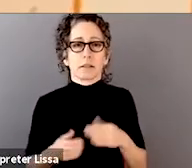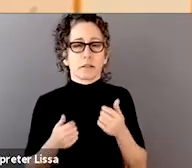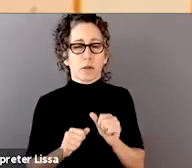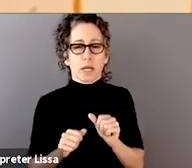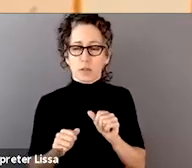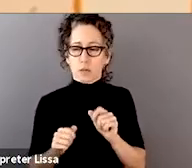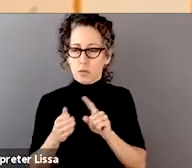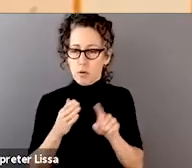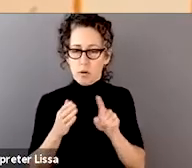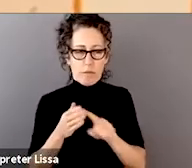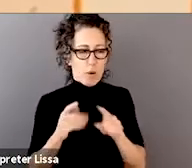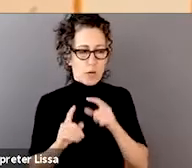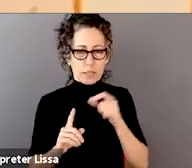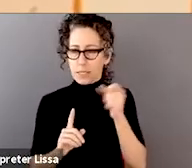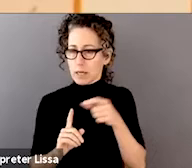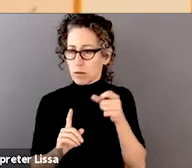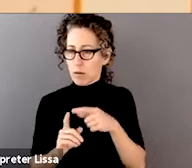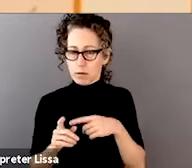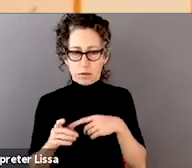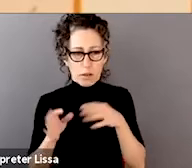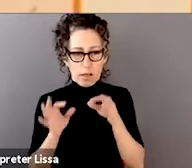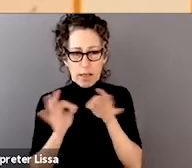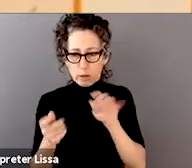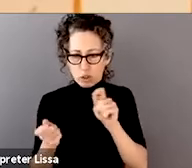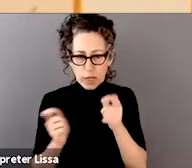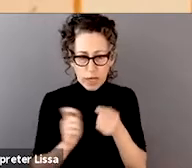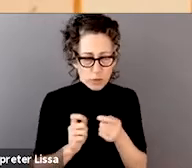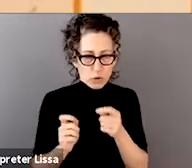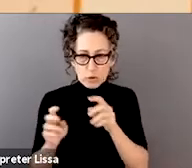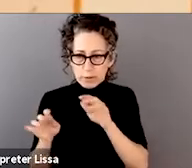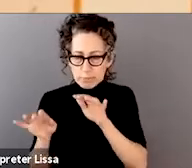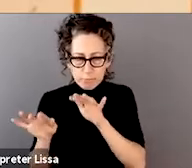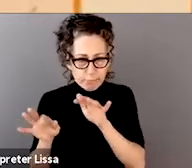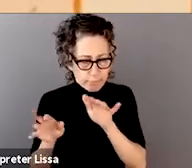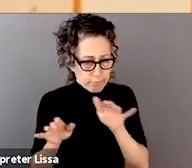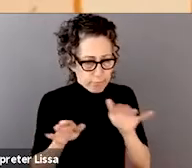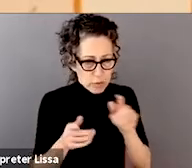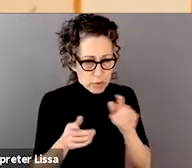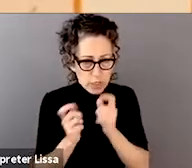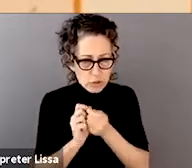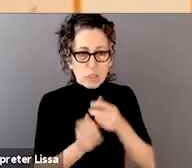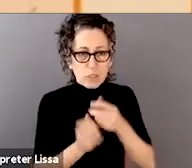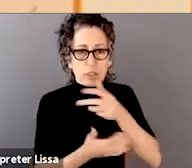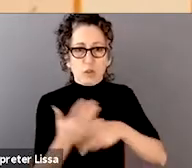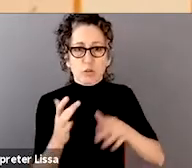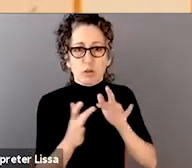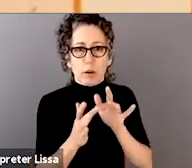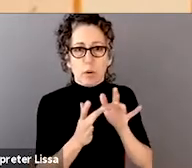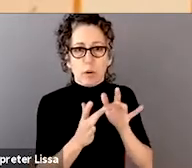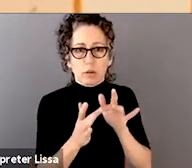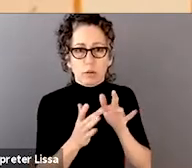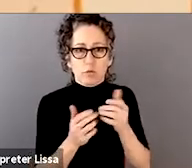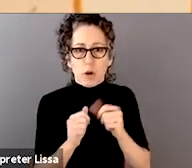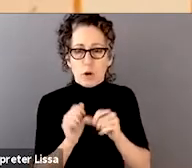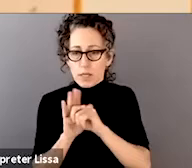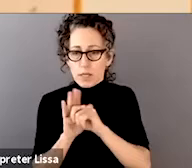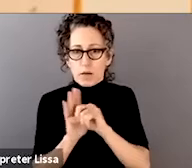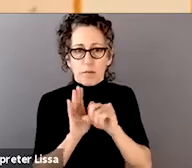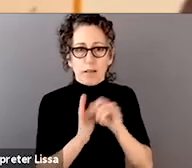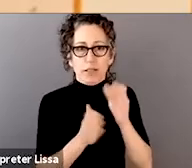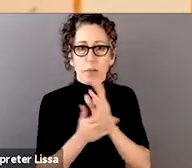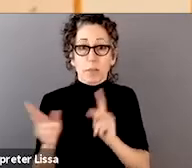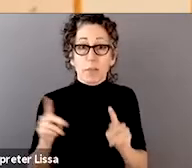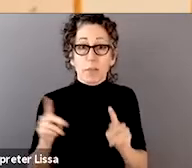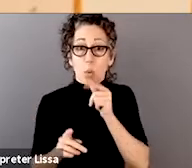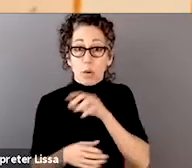for signals in language change and signals and changes in social networks in order to try to identify some of these actors and